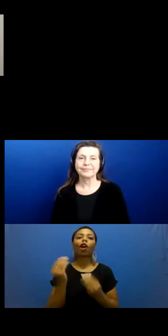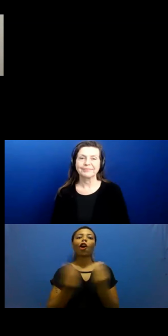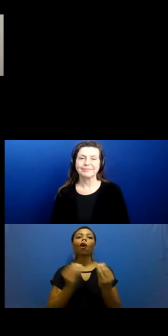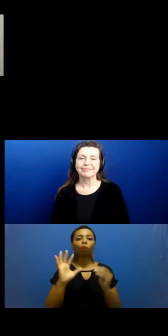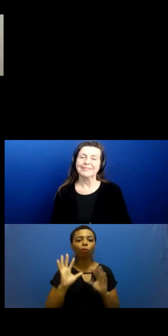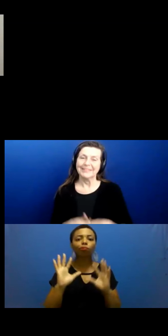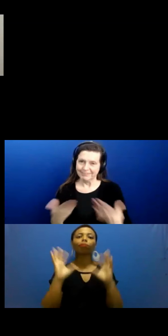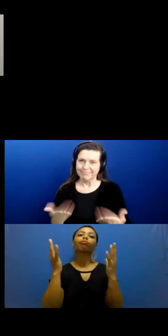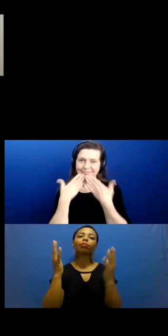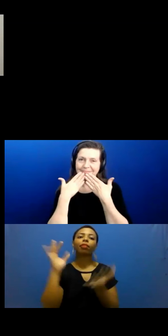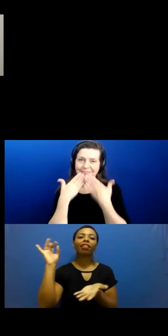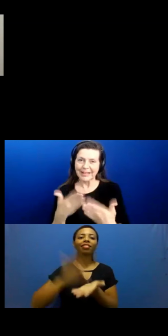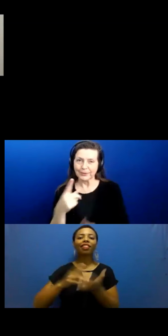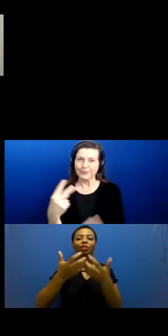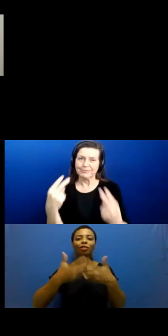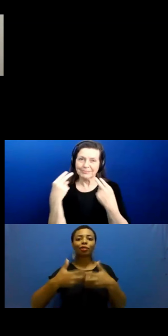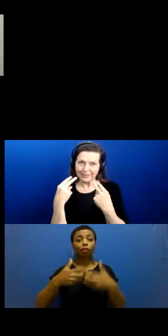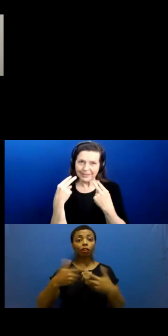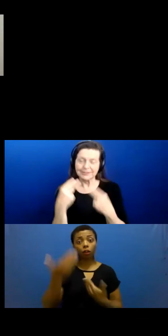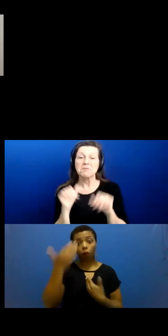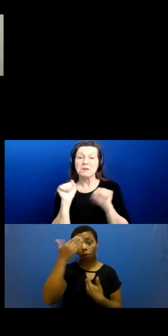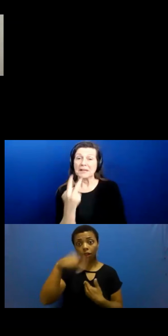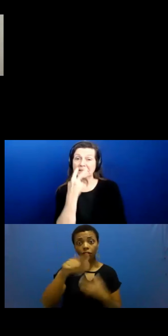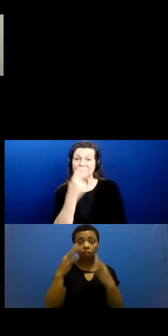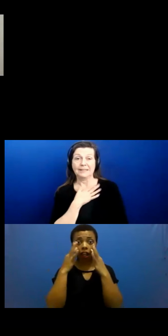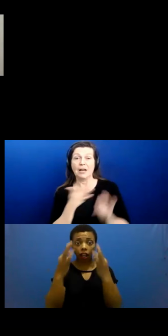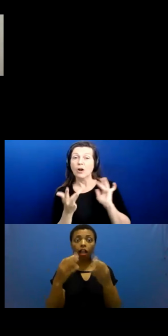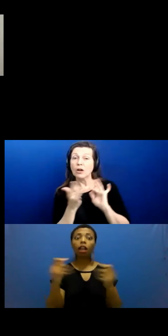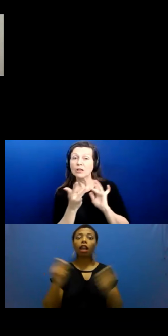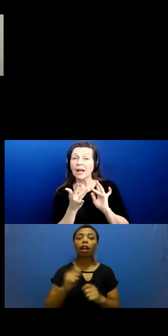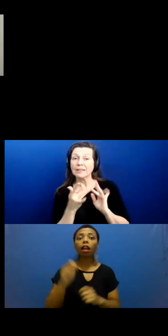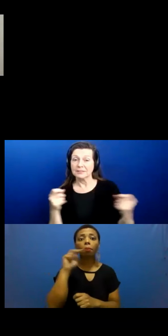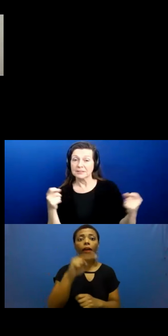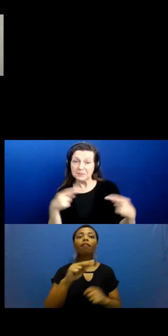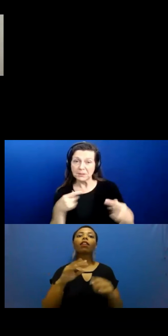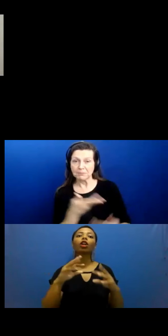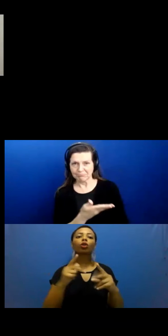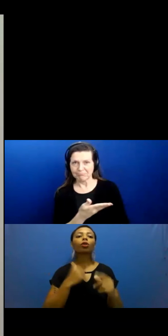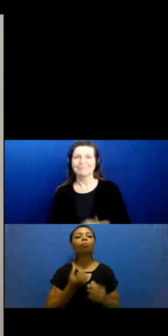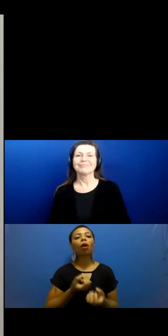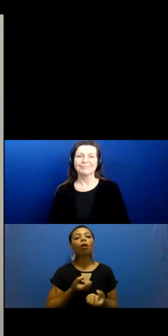Thanks very much for your attention, and you can see here my contact details.